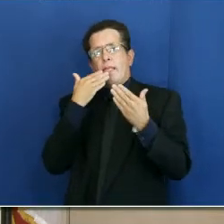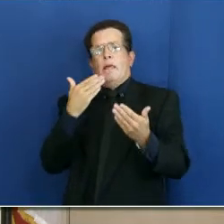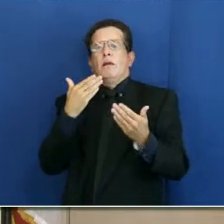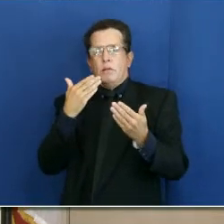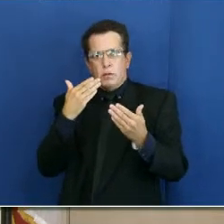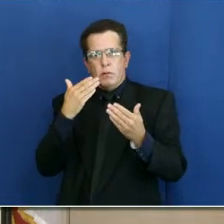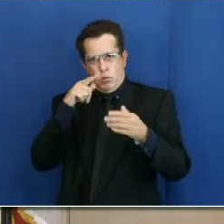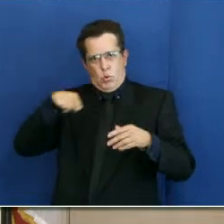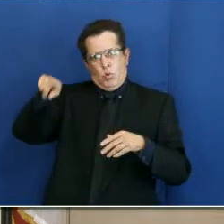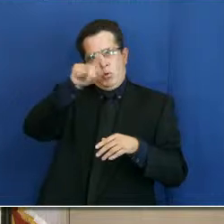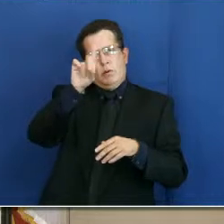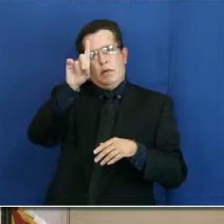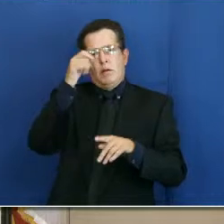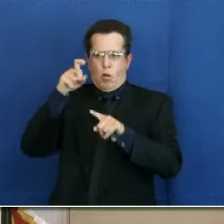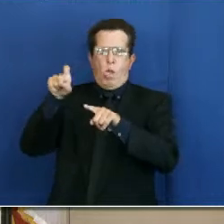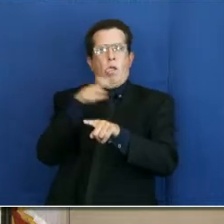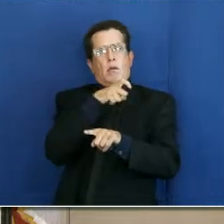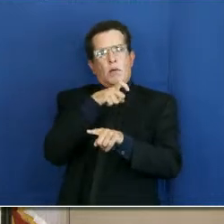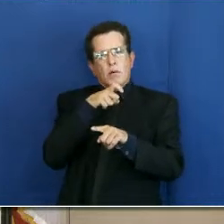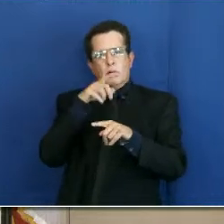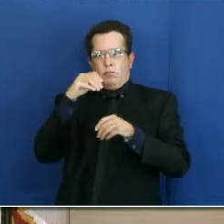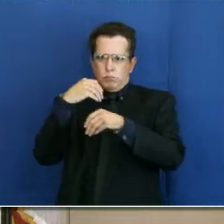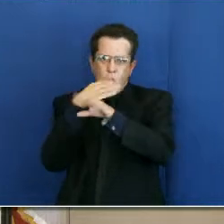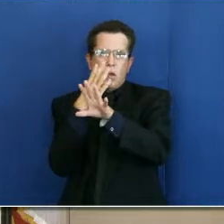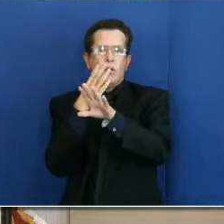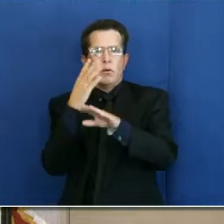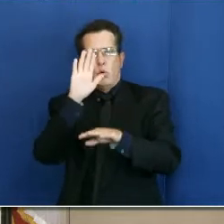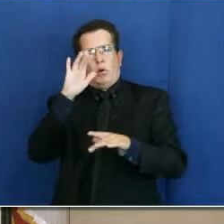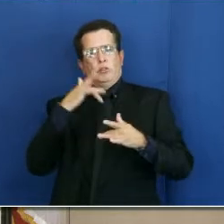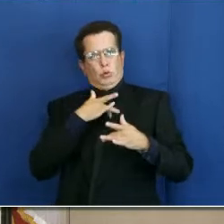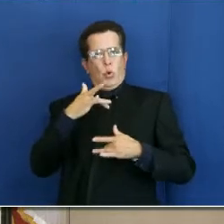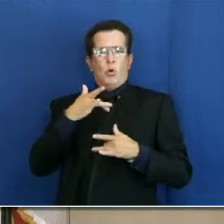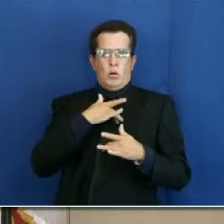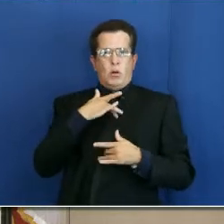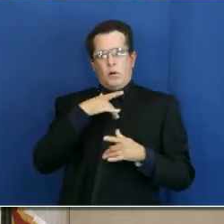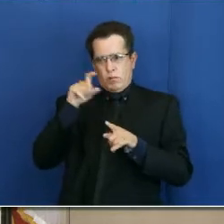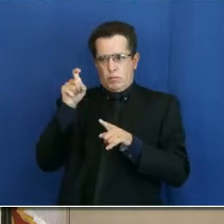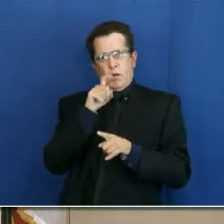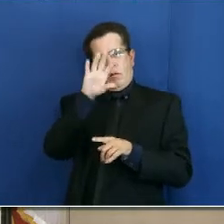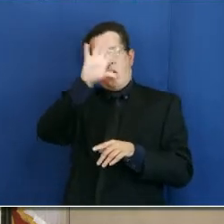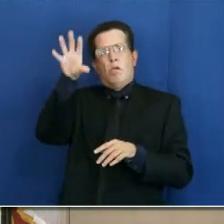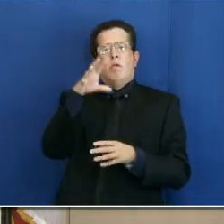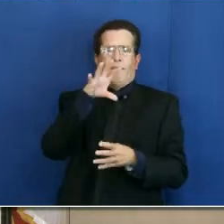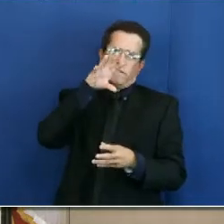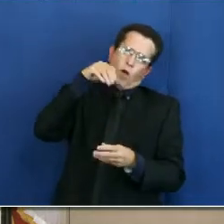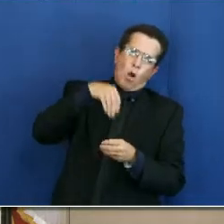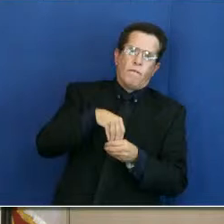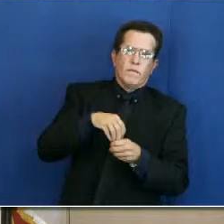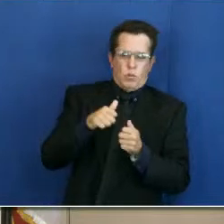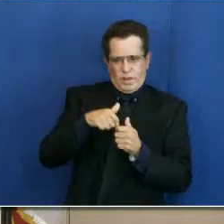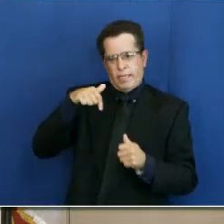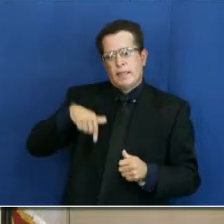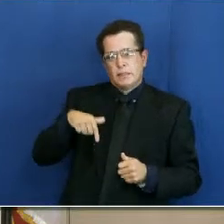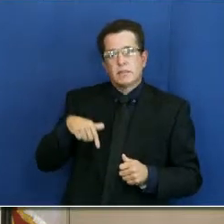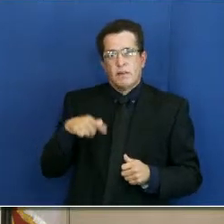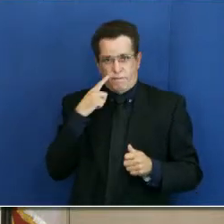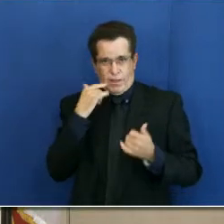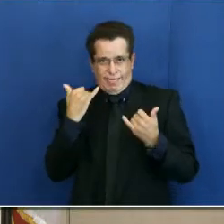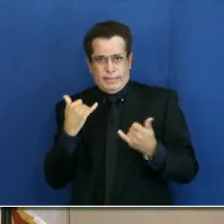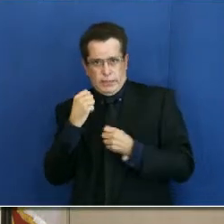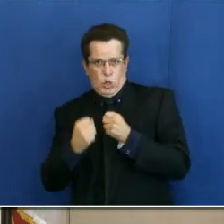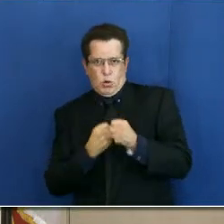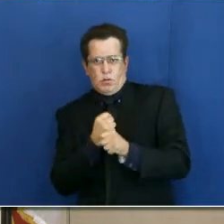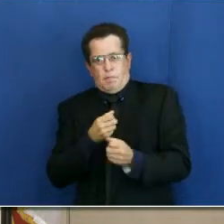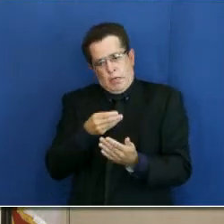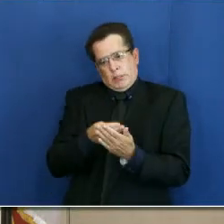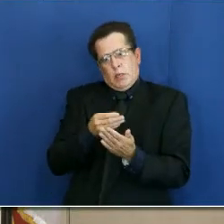call in and share with us their concerns and their suggestions about putting together this next year's or this current year's